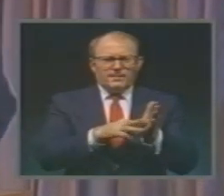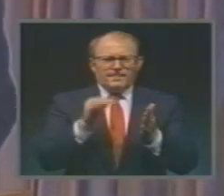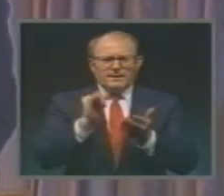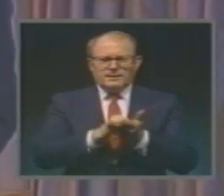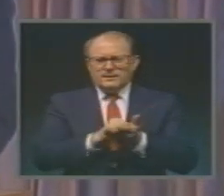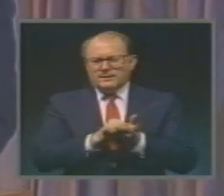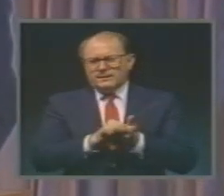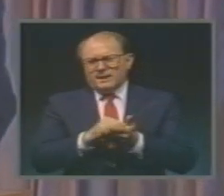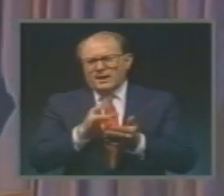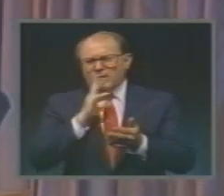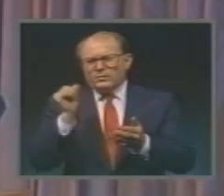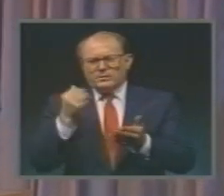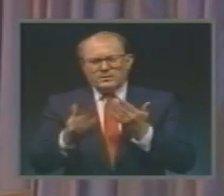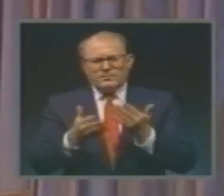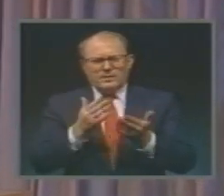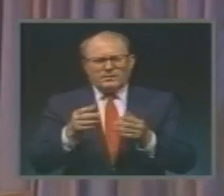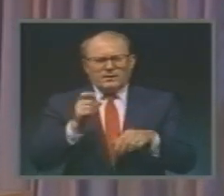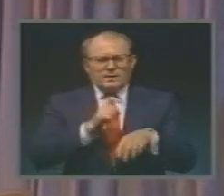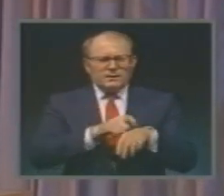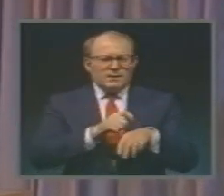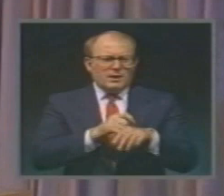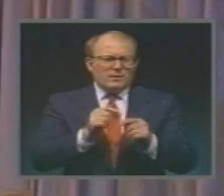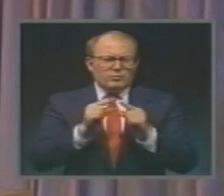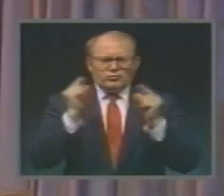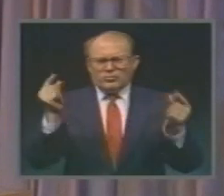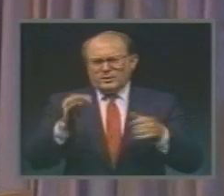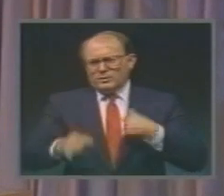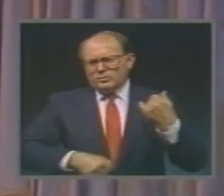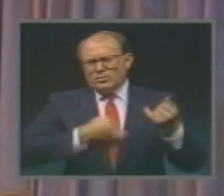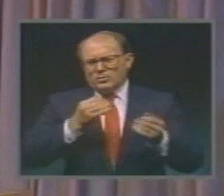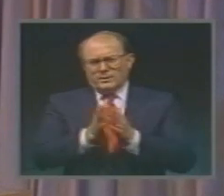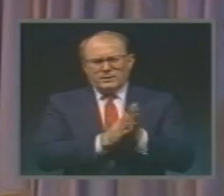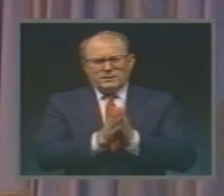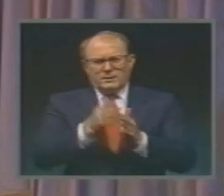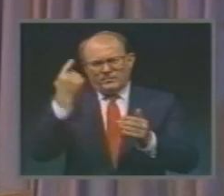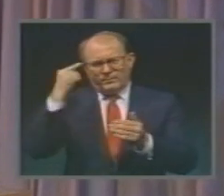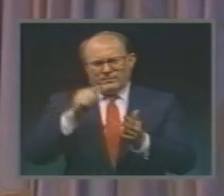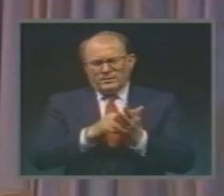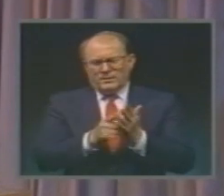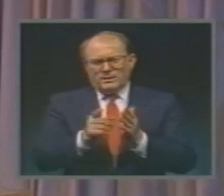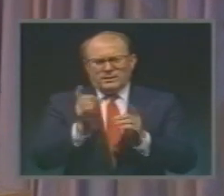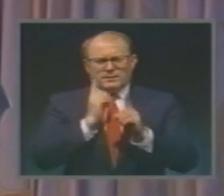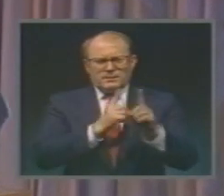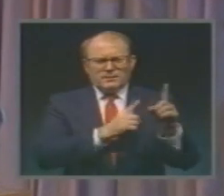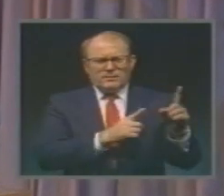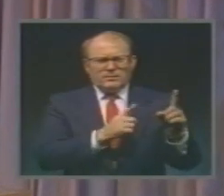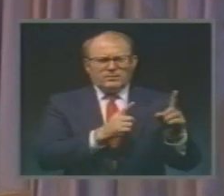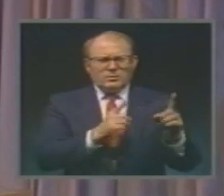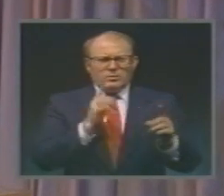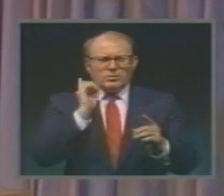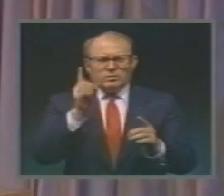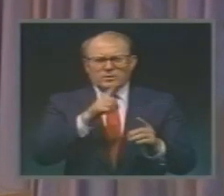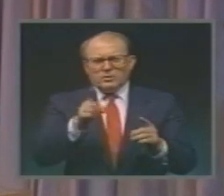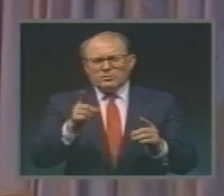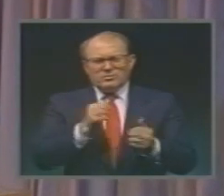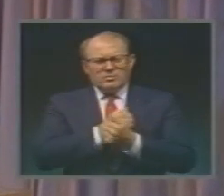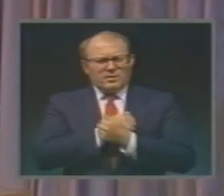That must have been a time of joy and excitement for those disciples. Wouldn't you love to have been